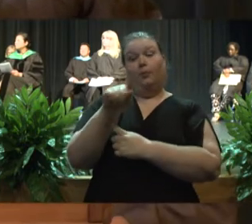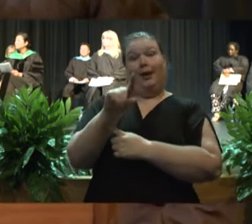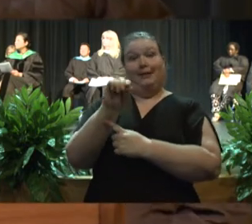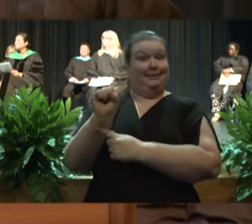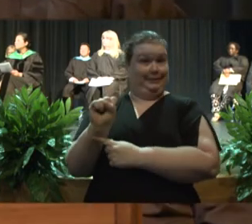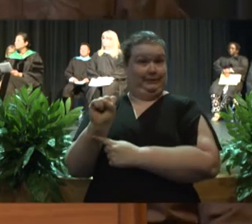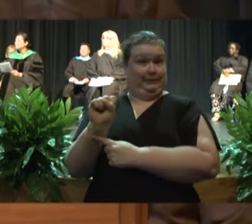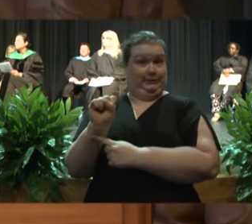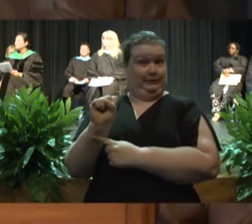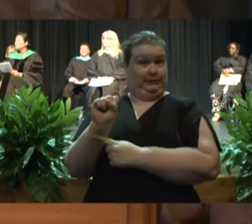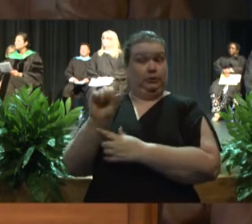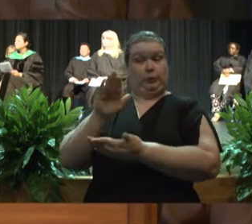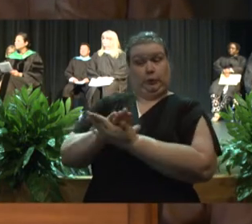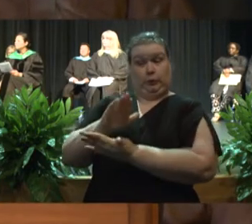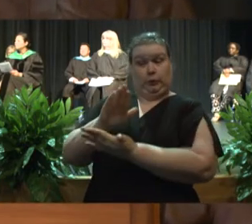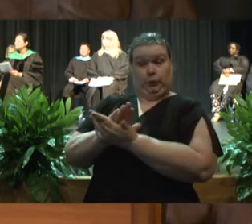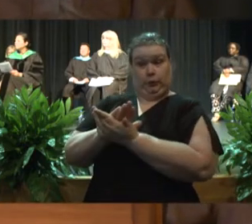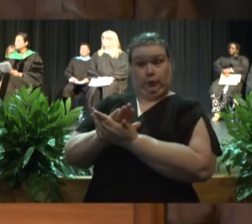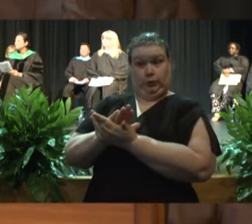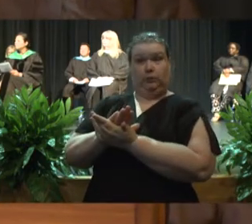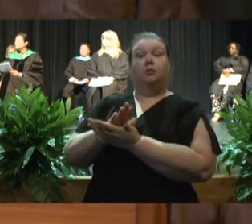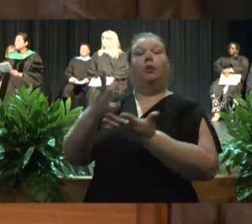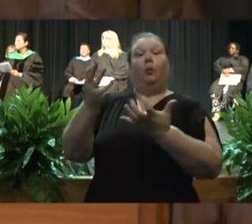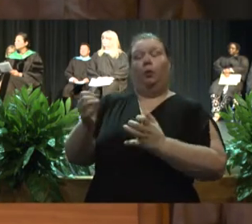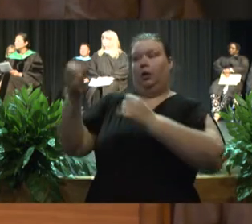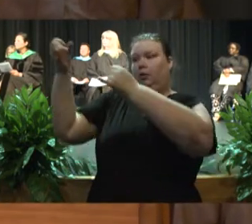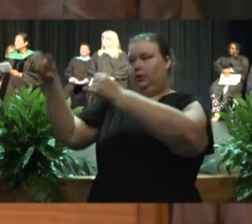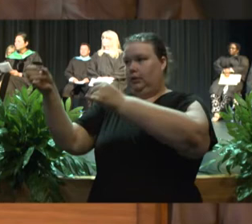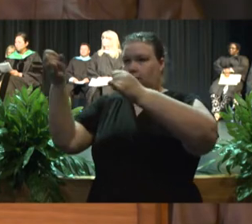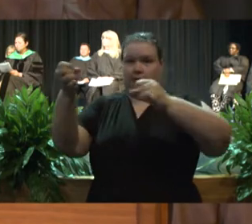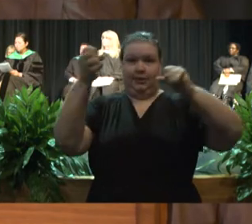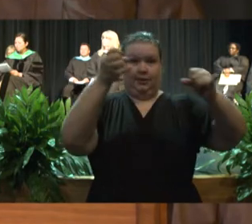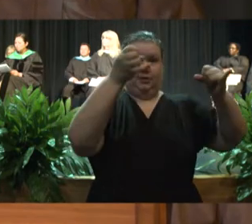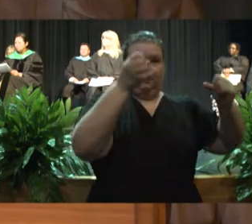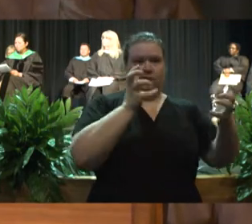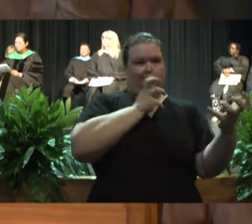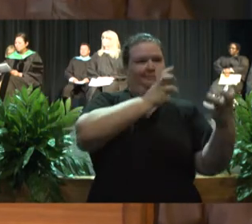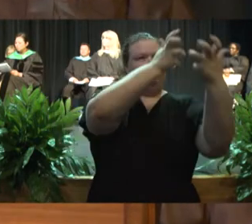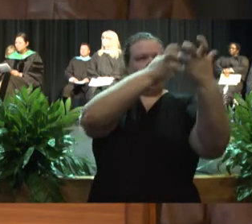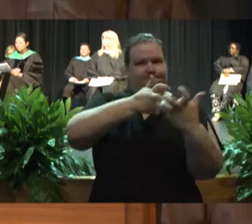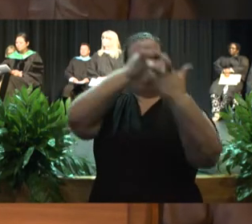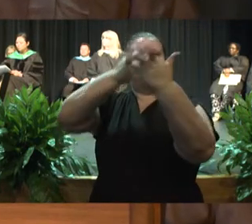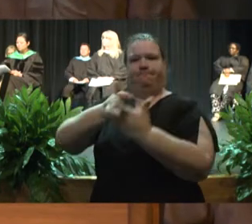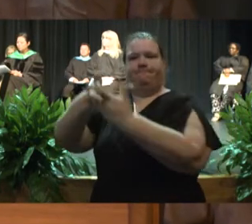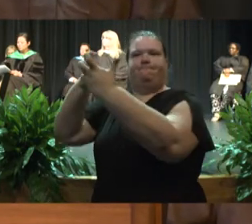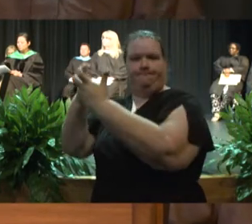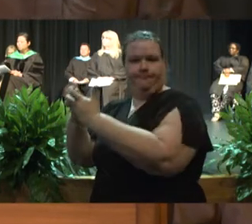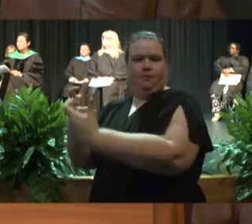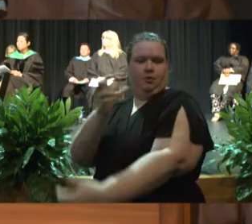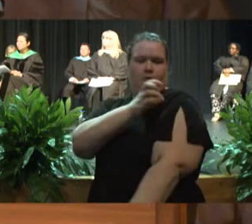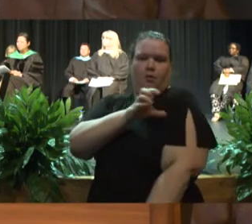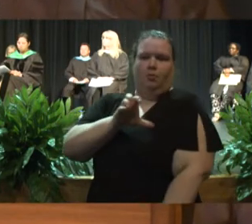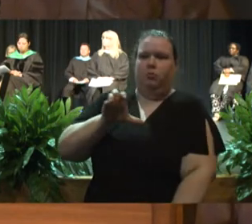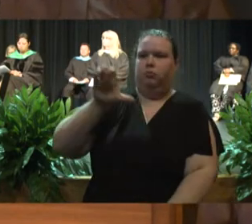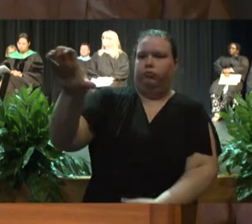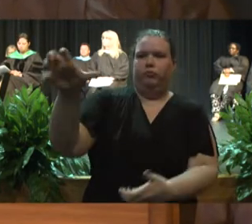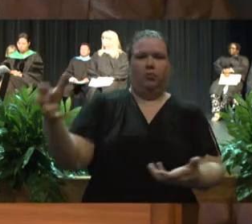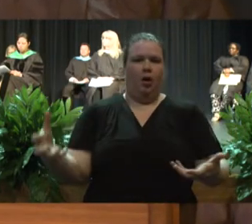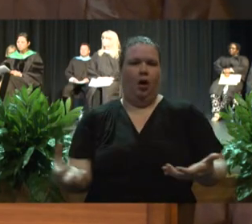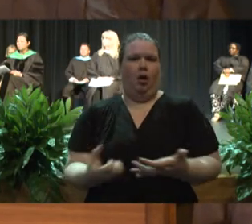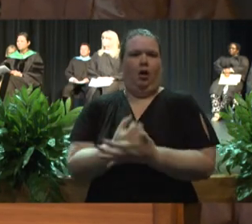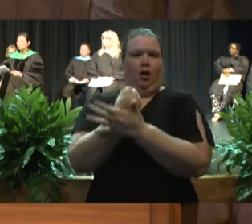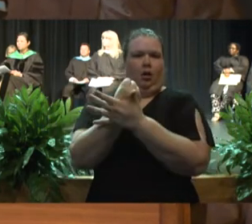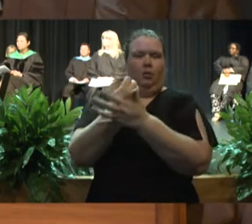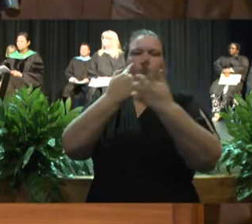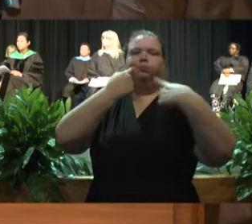an individualized, safe, and supportive learning environment which empowers students with opportunities